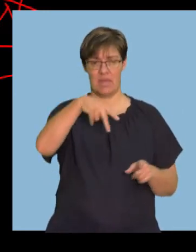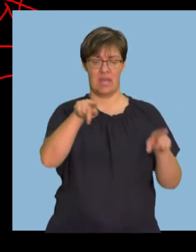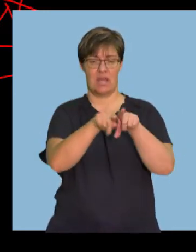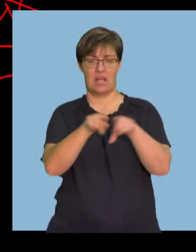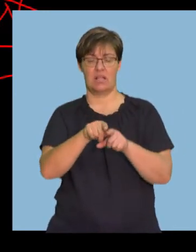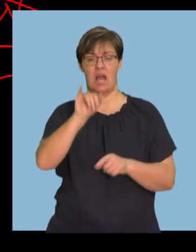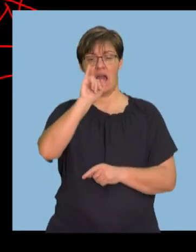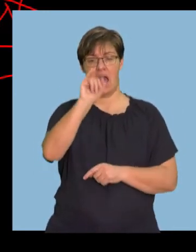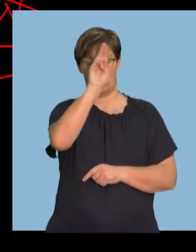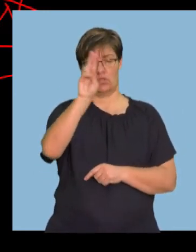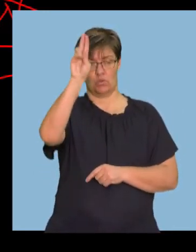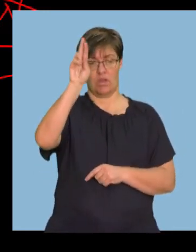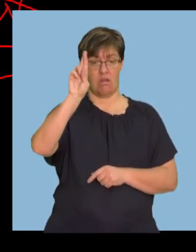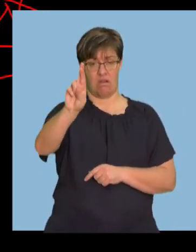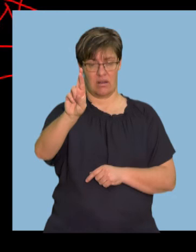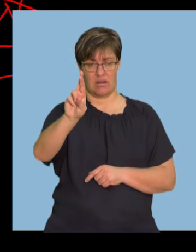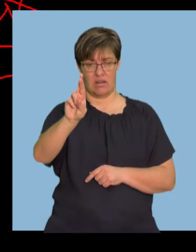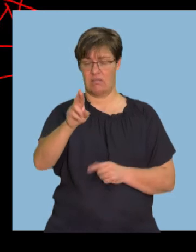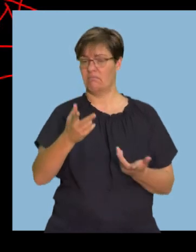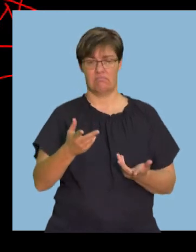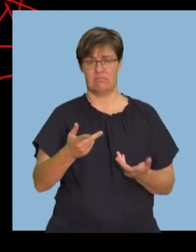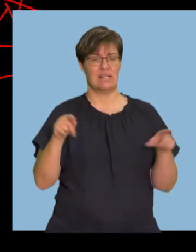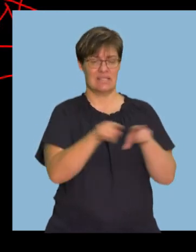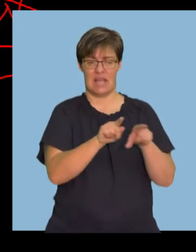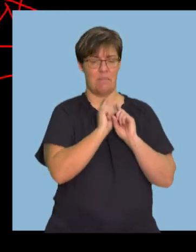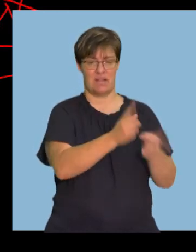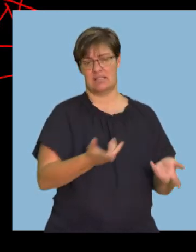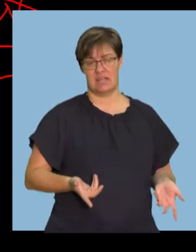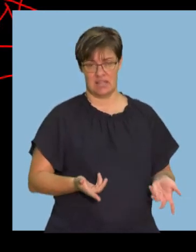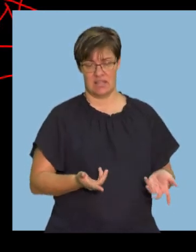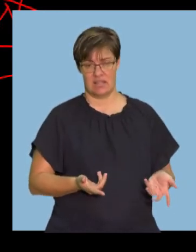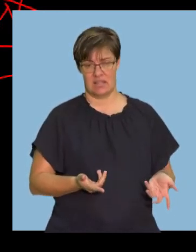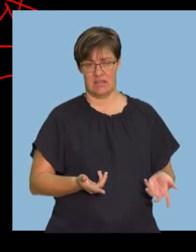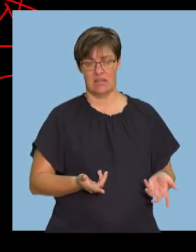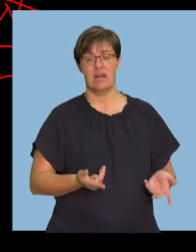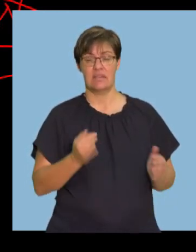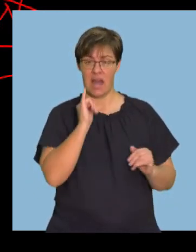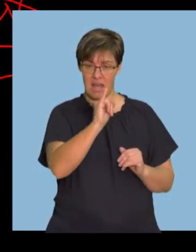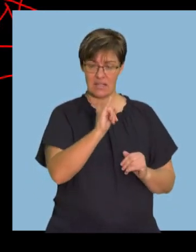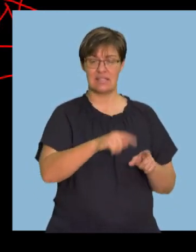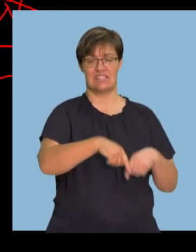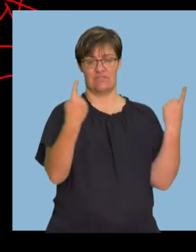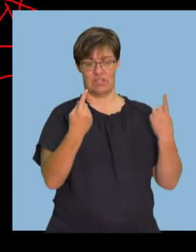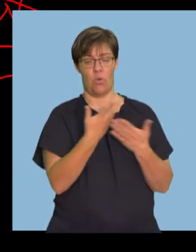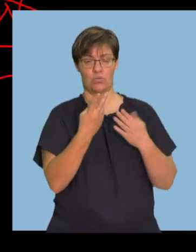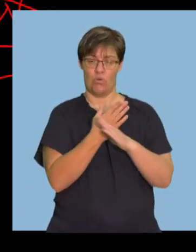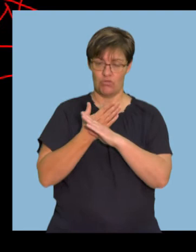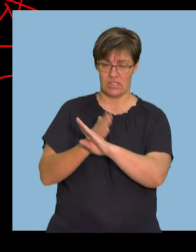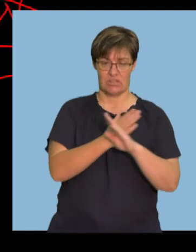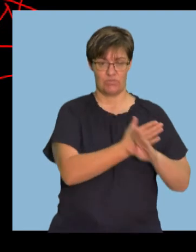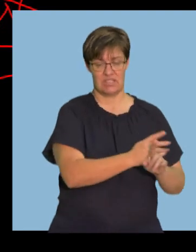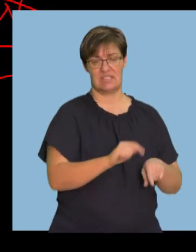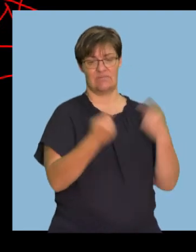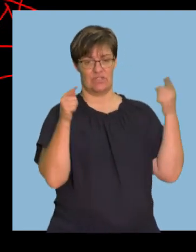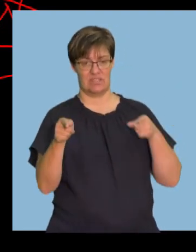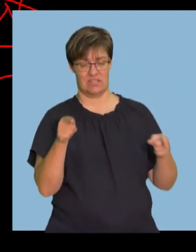P is equals to I squared R, it will almost take us to the same thing, because the current is different and also the resistance